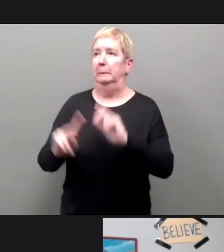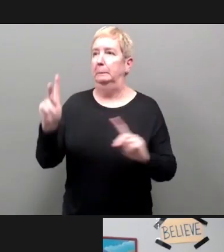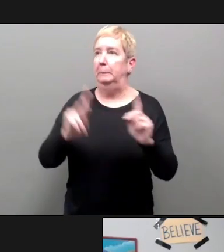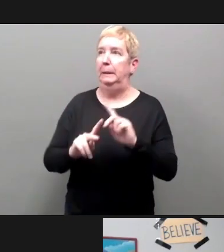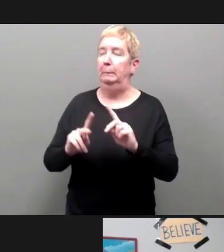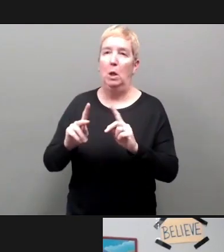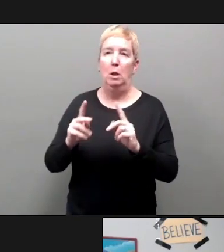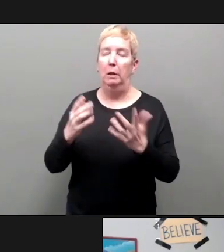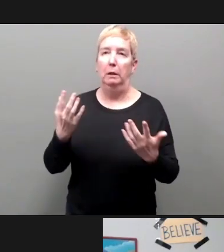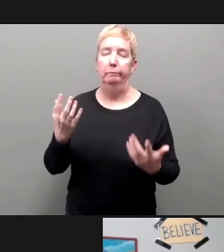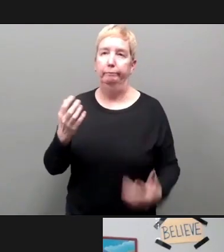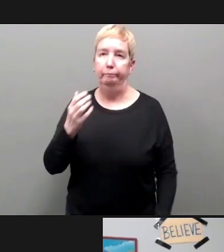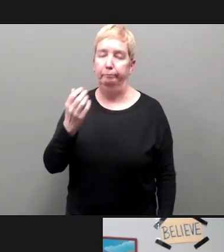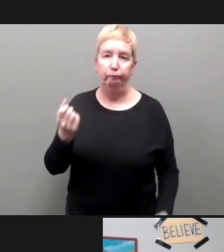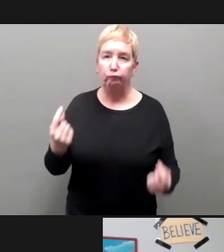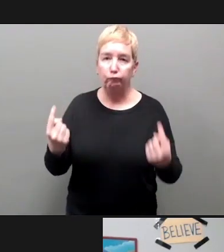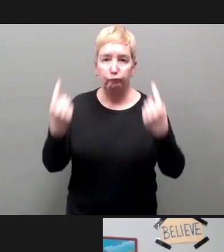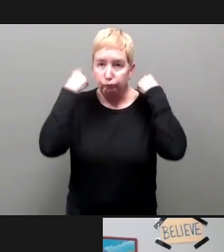think of